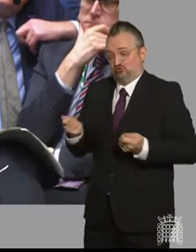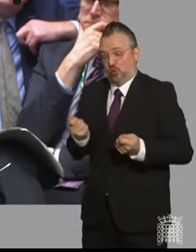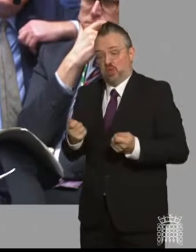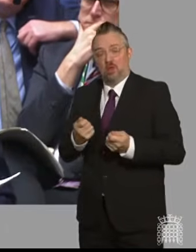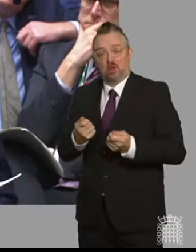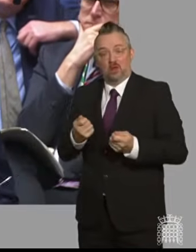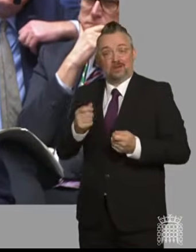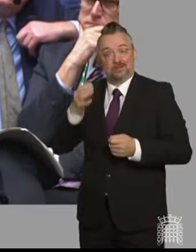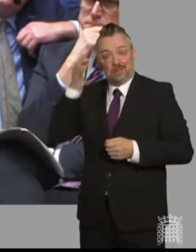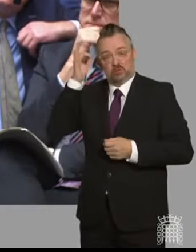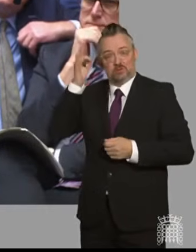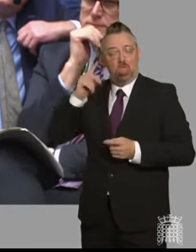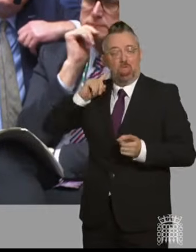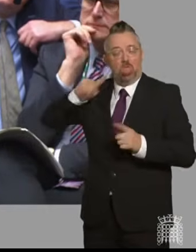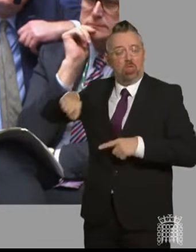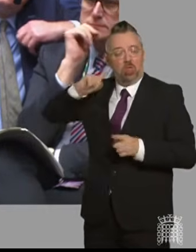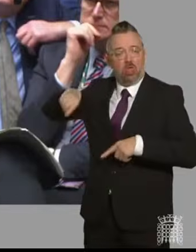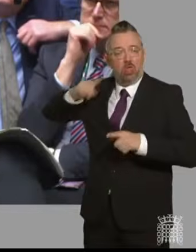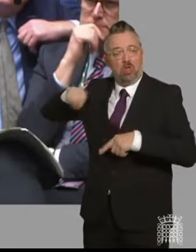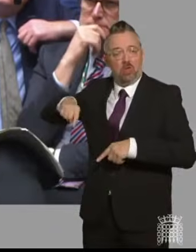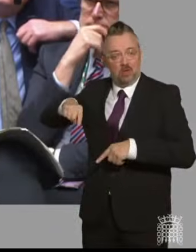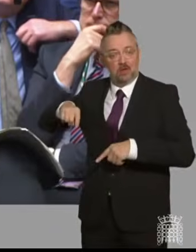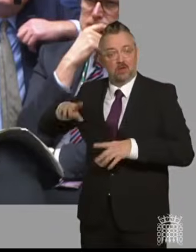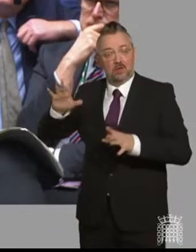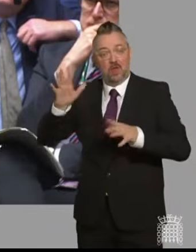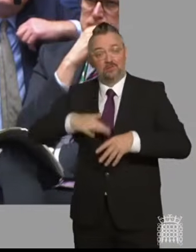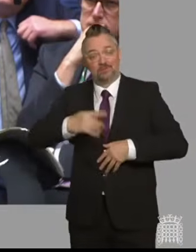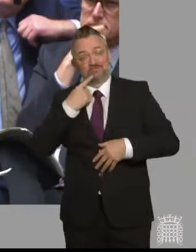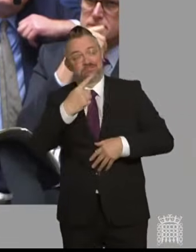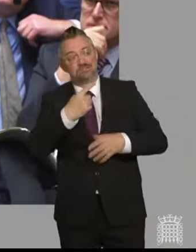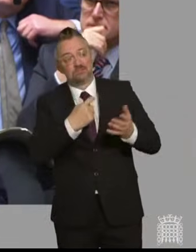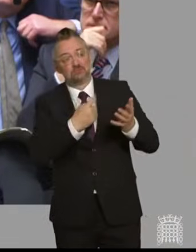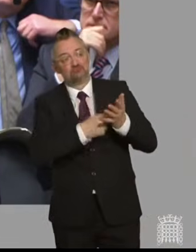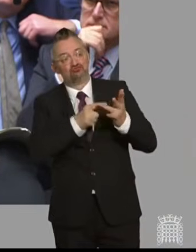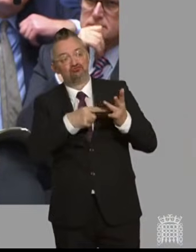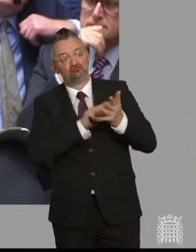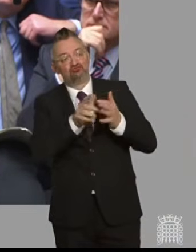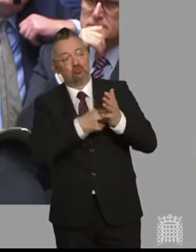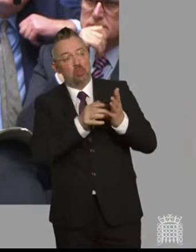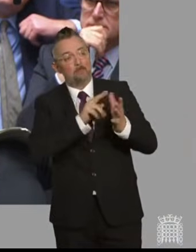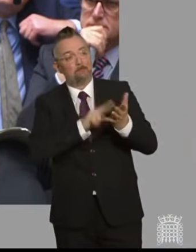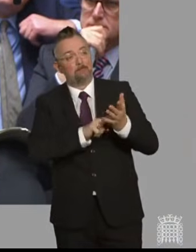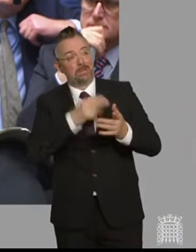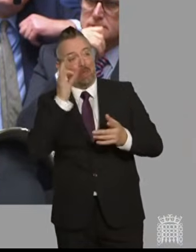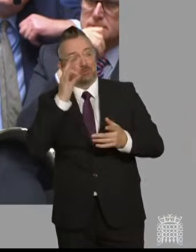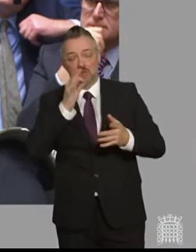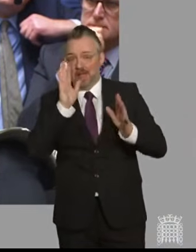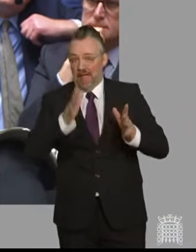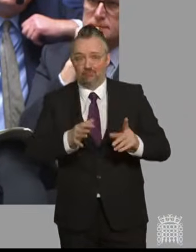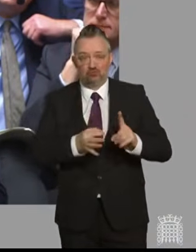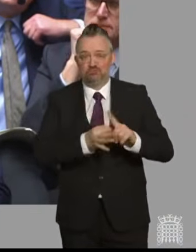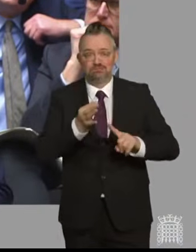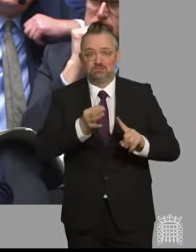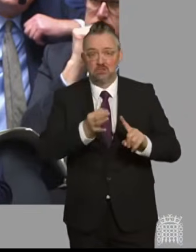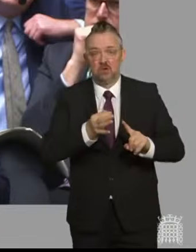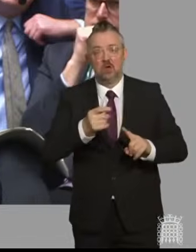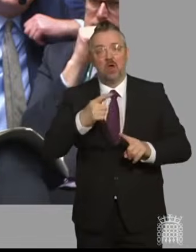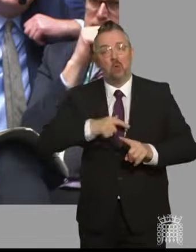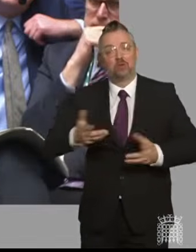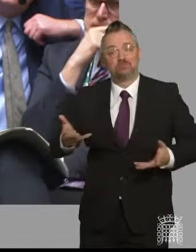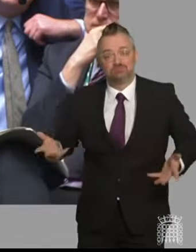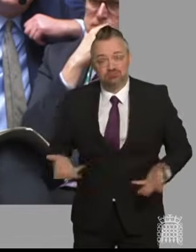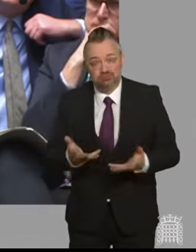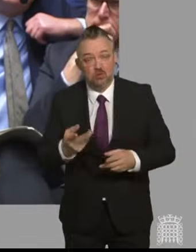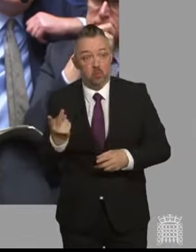Rotherham Council to end this chaotic mismanagement. But can I ask the Prime Minister's support to urge both the Labour-controlled Council and the Labour Mayor to listen